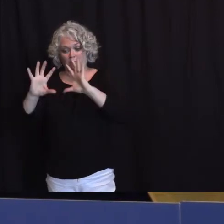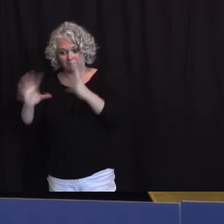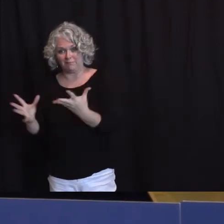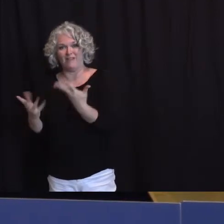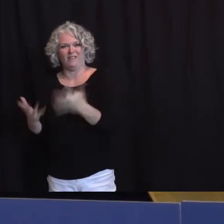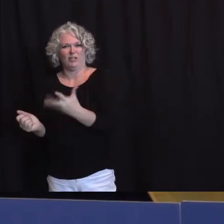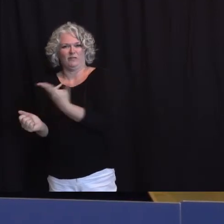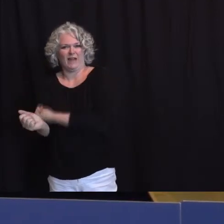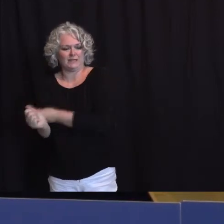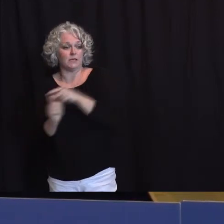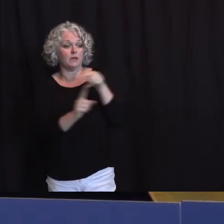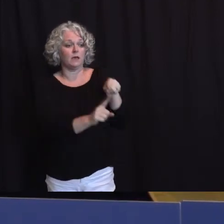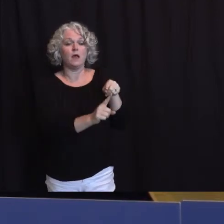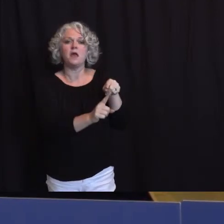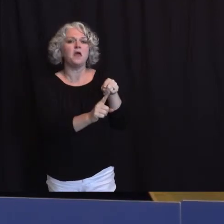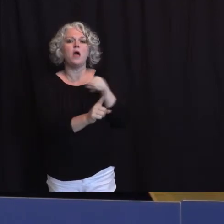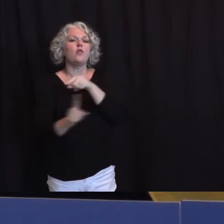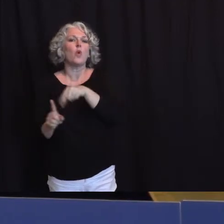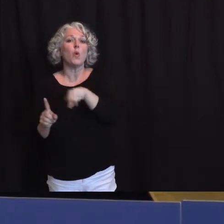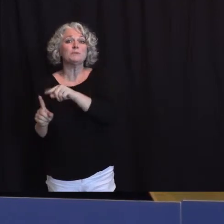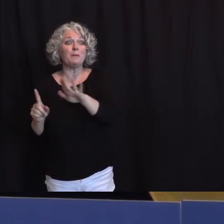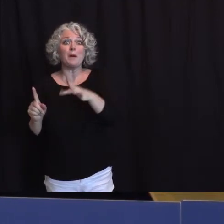like carriers of